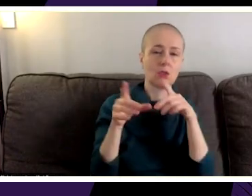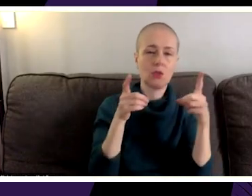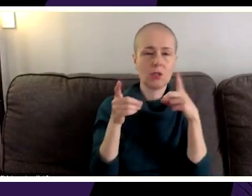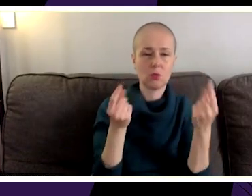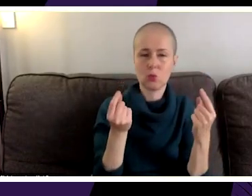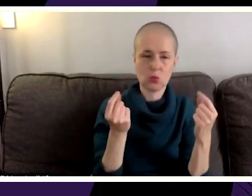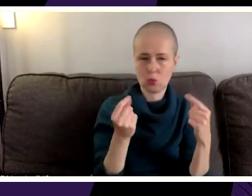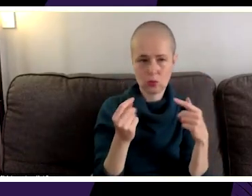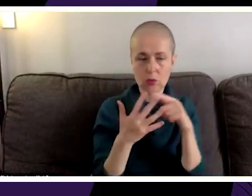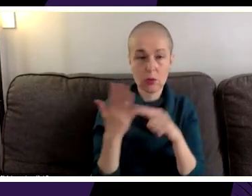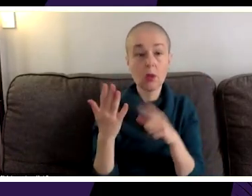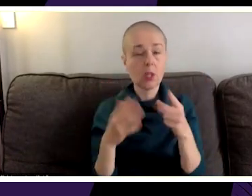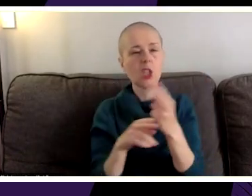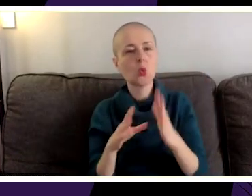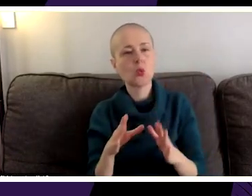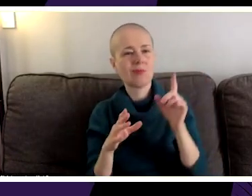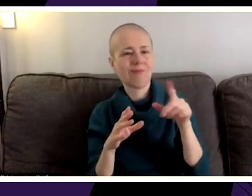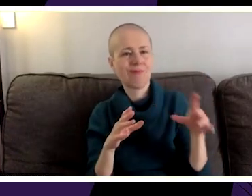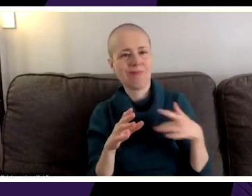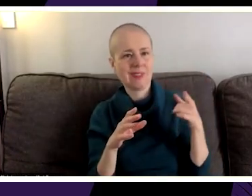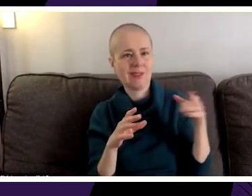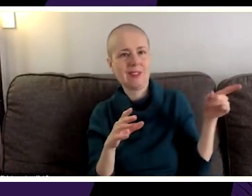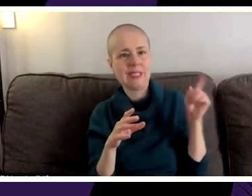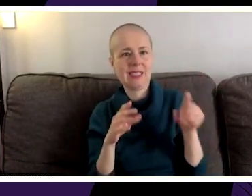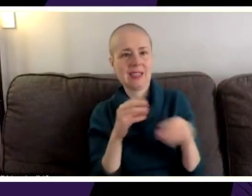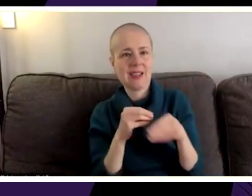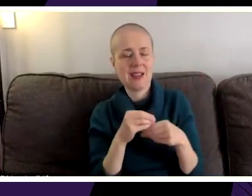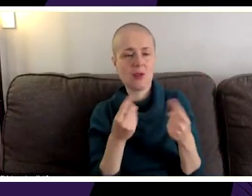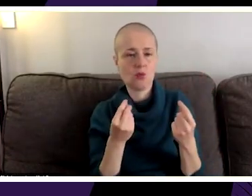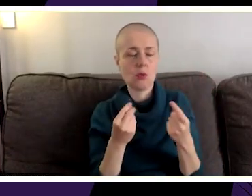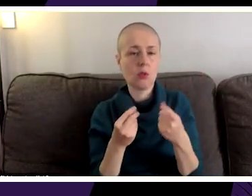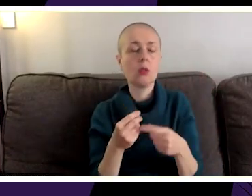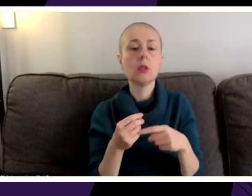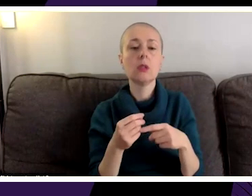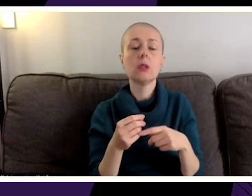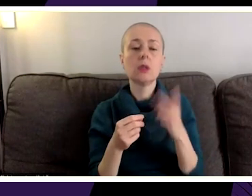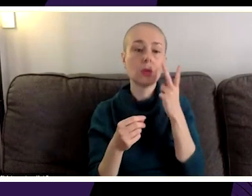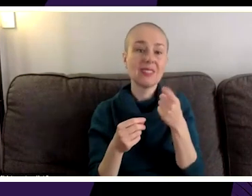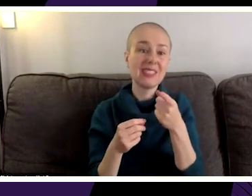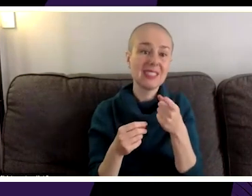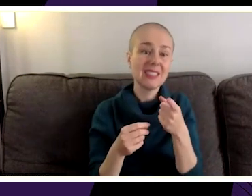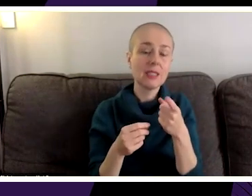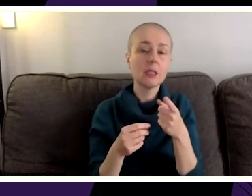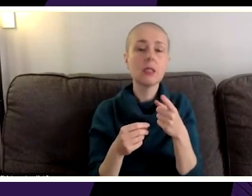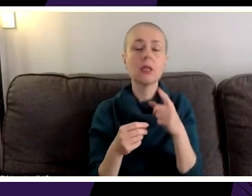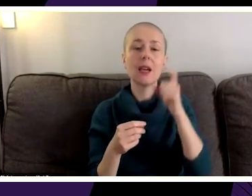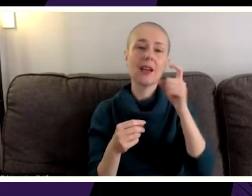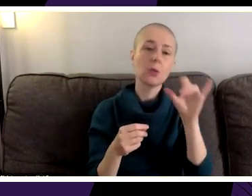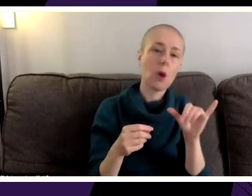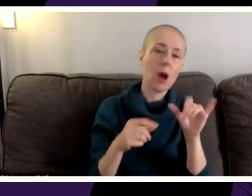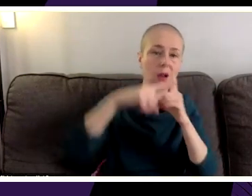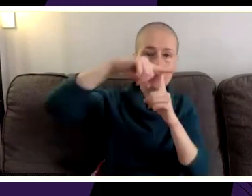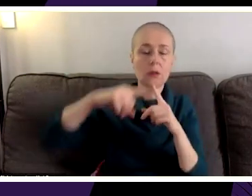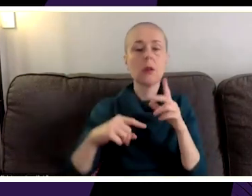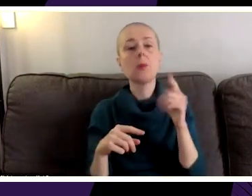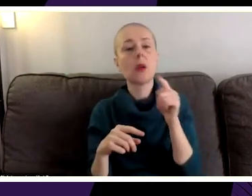something that came up with users needing, like, instead of giving actual X and Y coordinates, just saying center